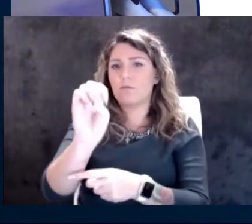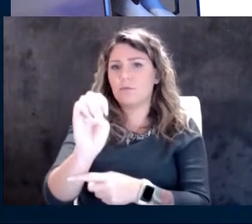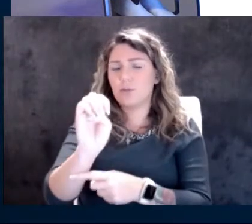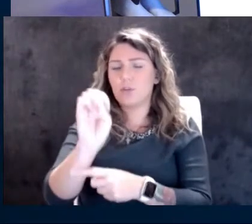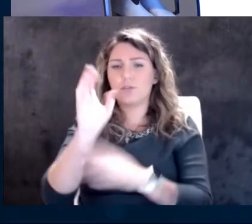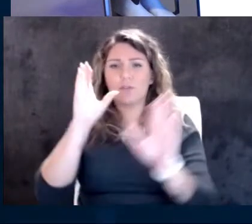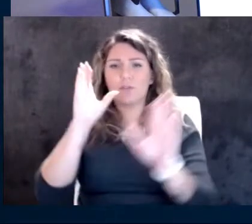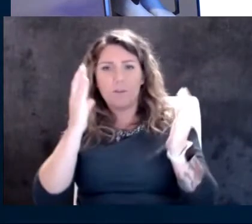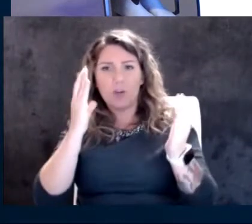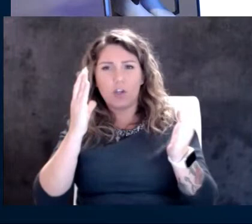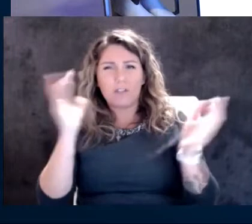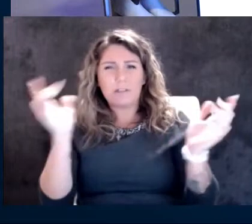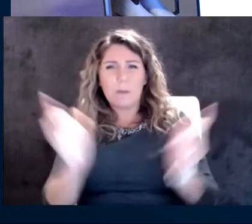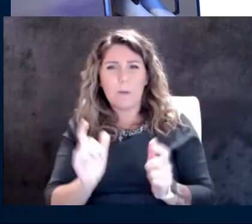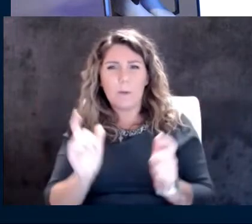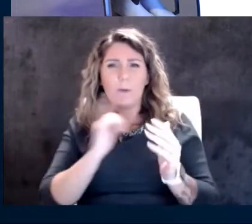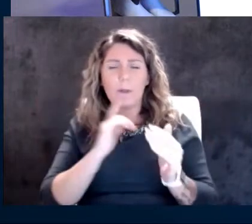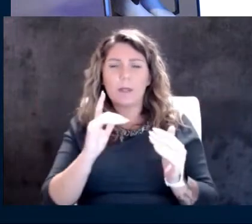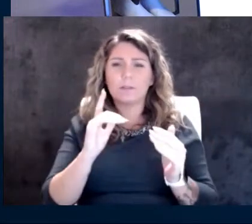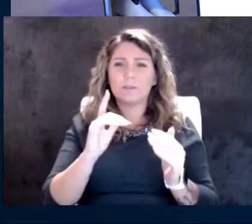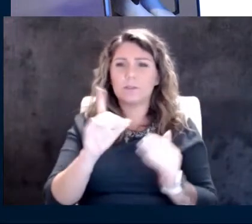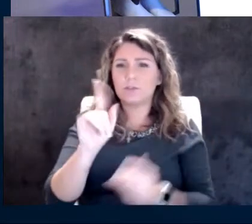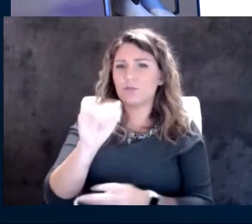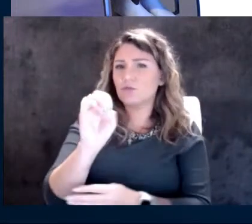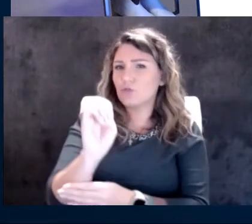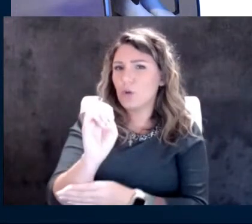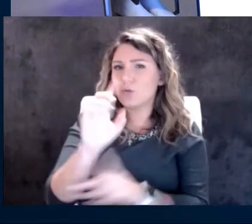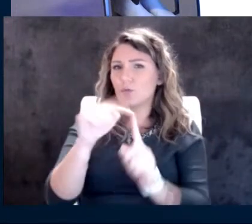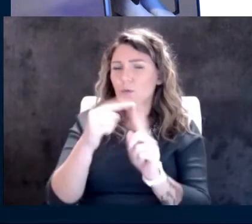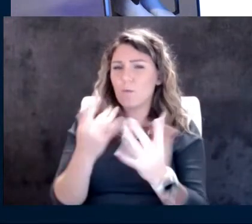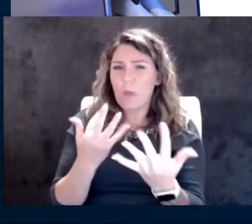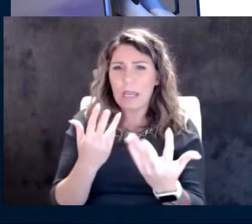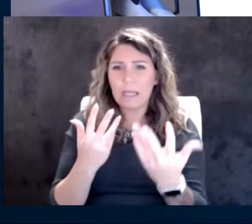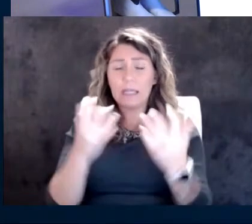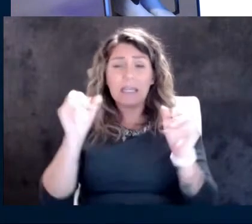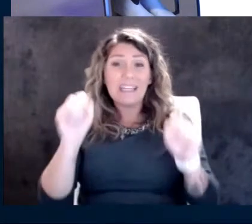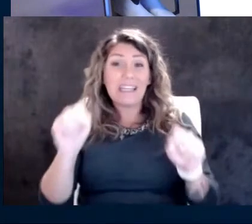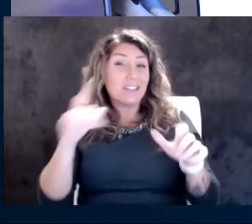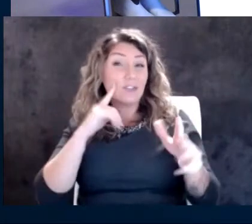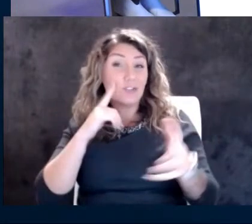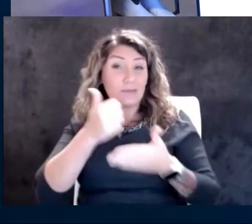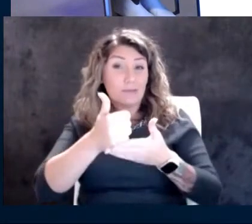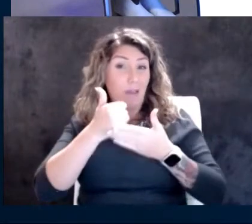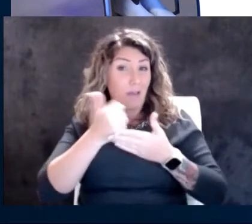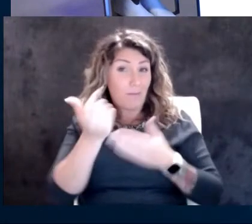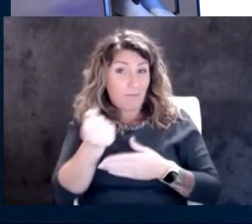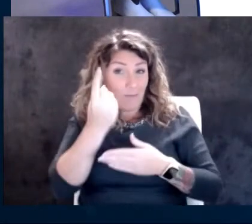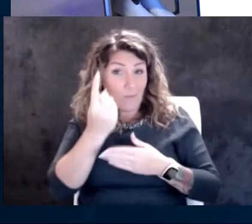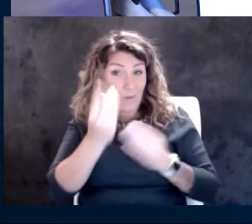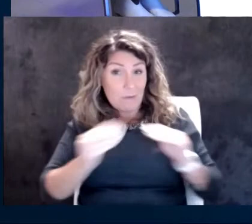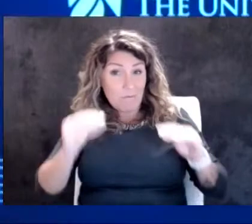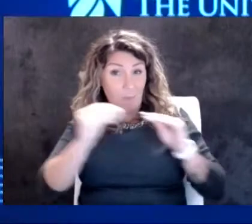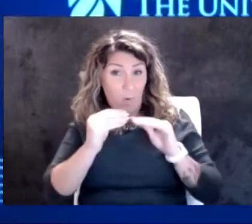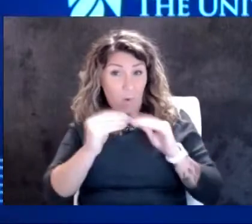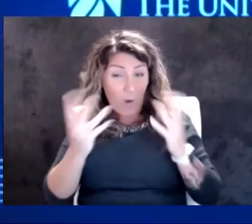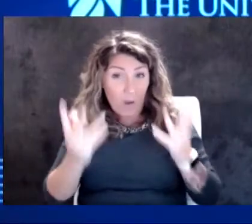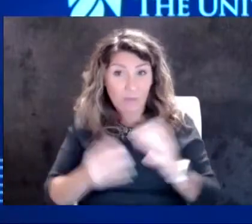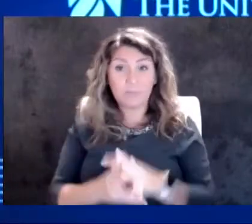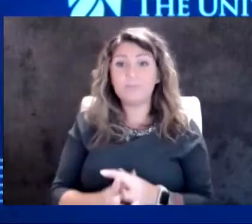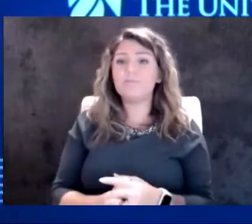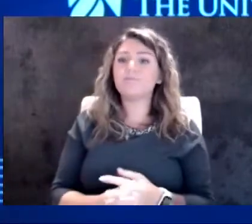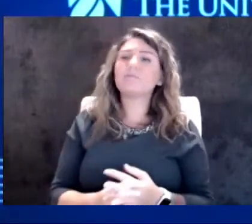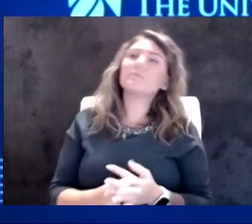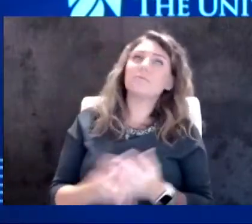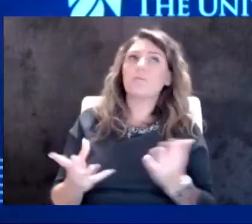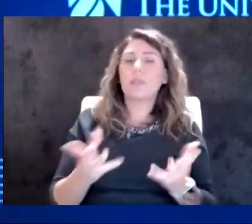when they're that close to the age. We've just got a lot of people asking about that. Can you just help us understand that a little bit better? Well, it's let's just be